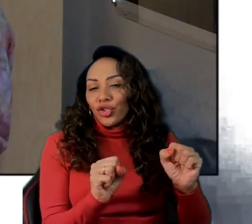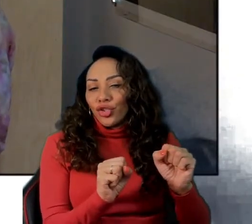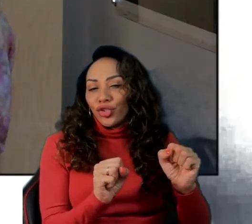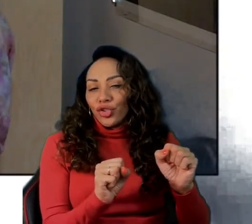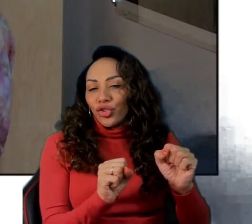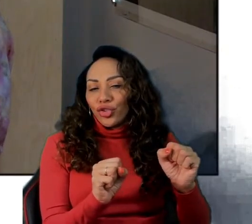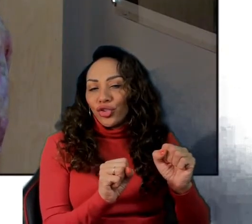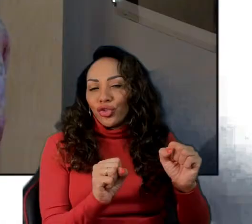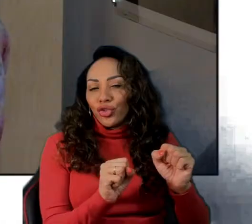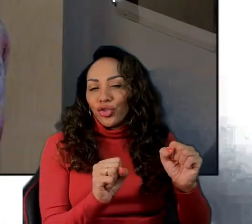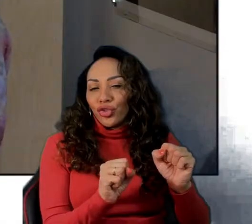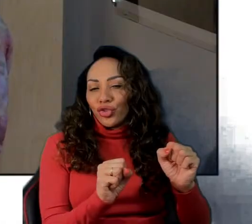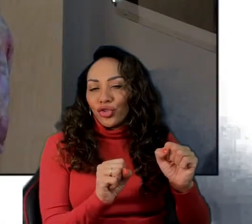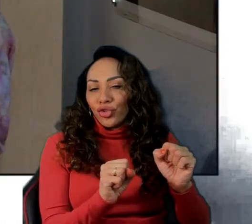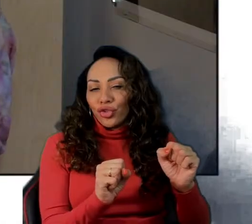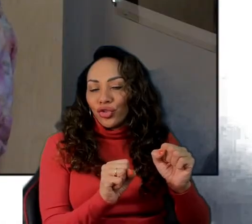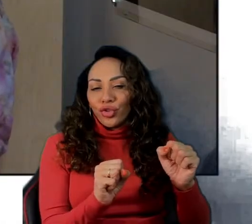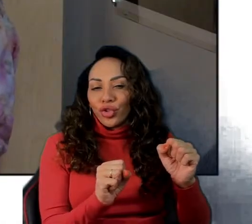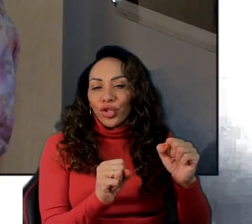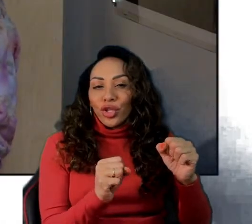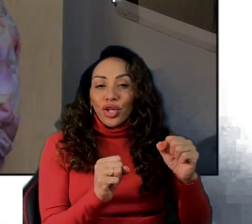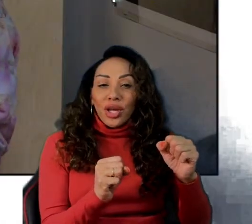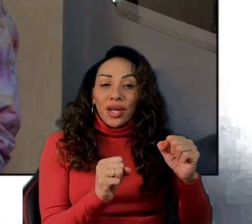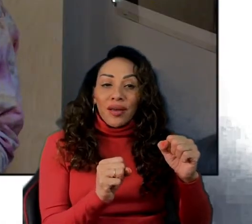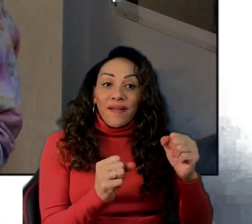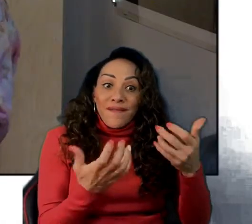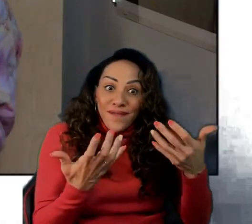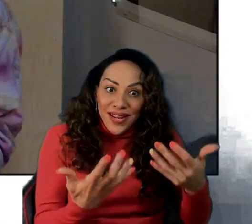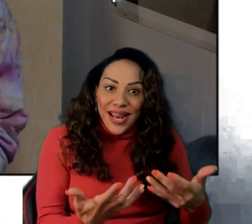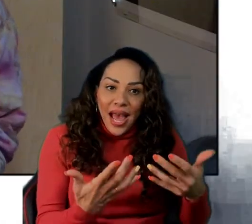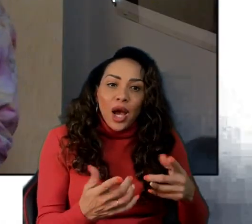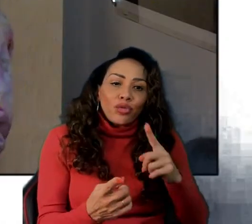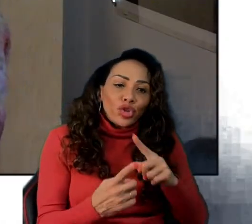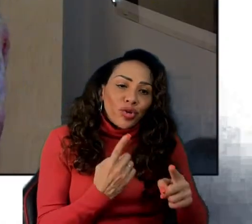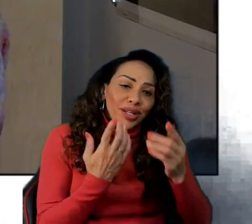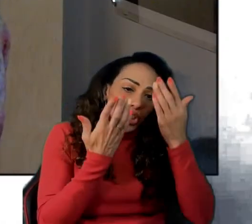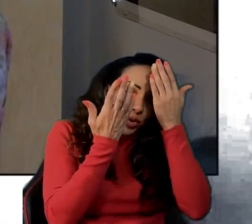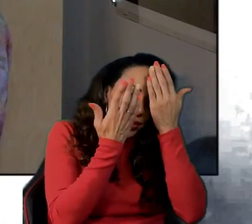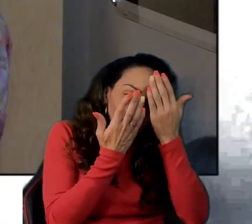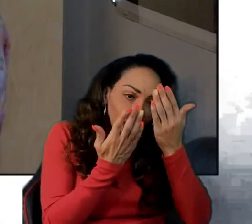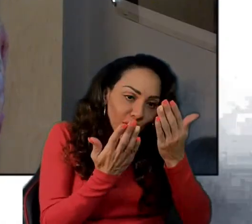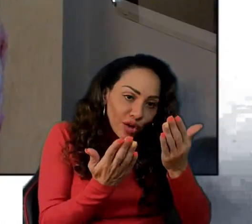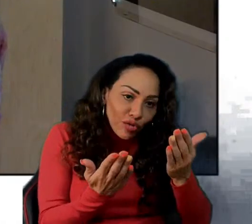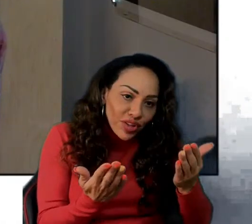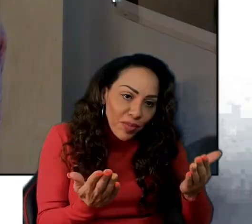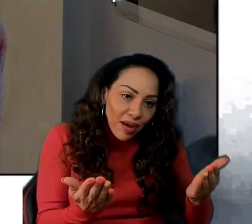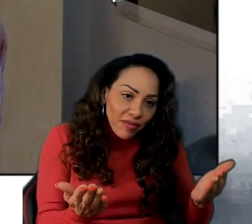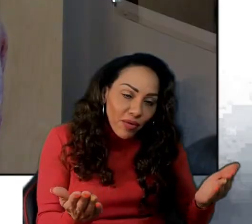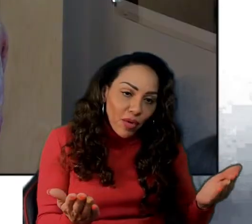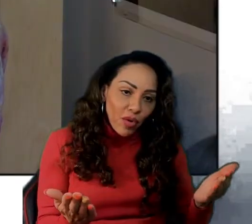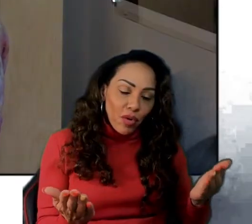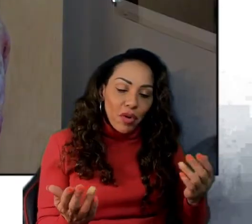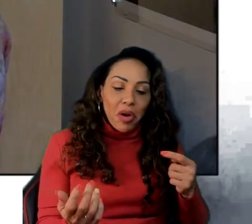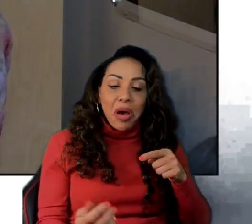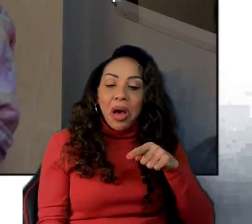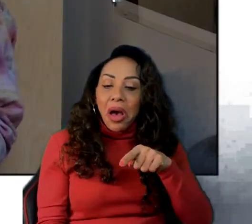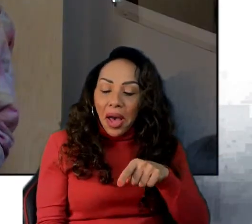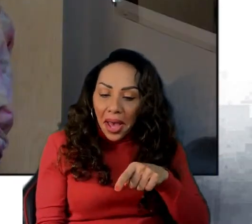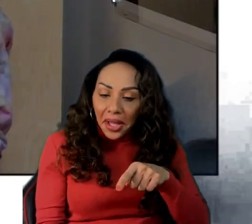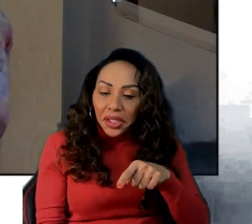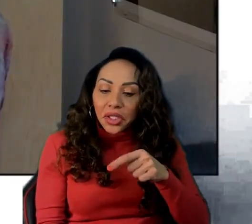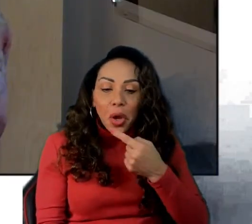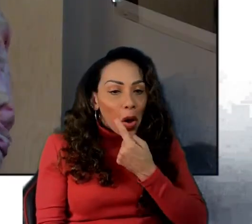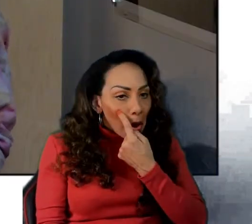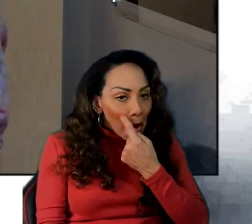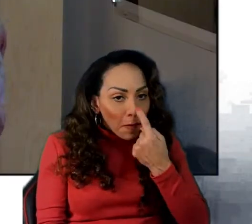the meantime, we're basically just trying to be as respectful and listen as much as possible to the algae where we can, and try